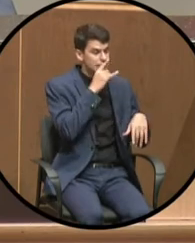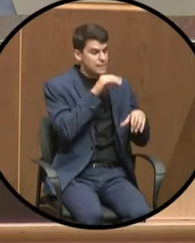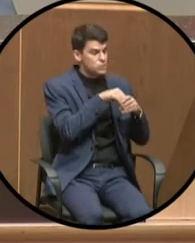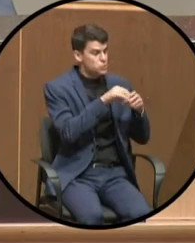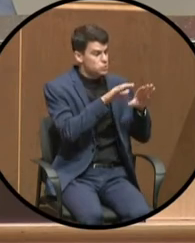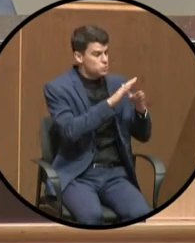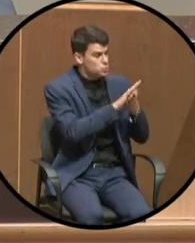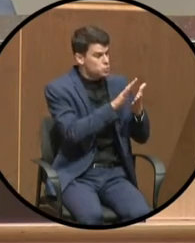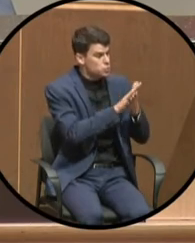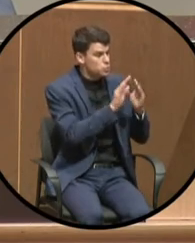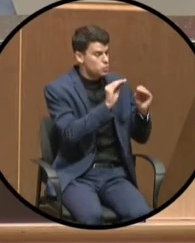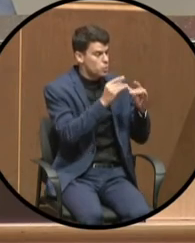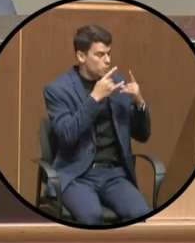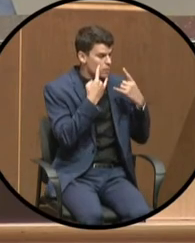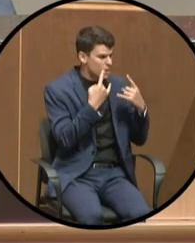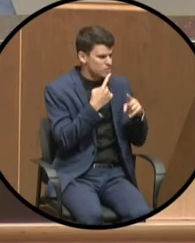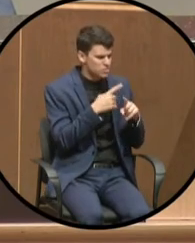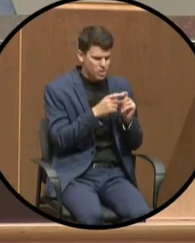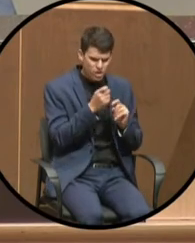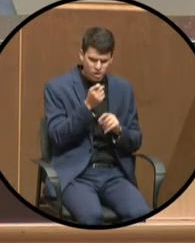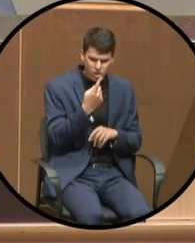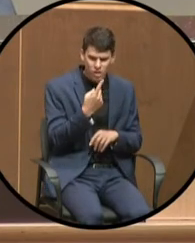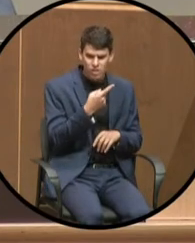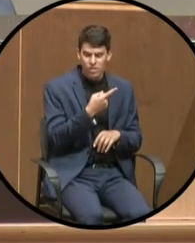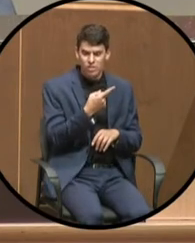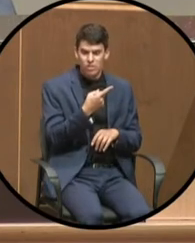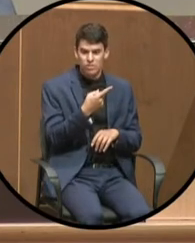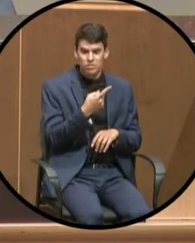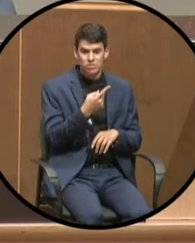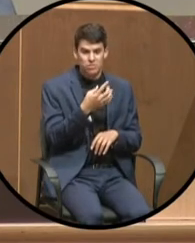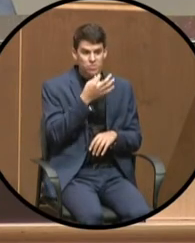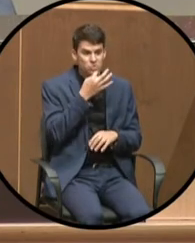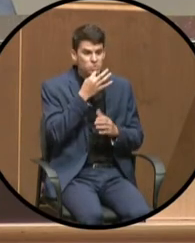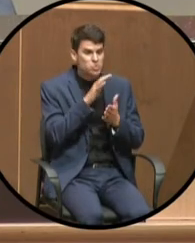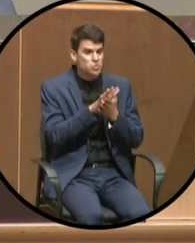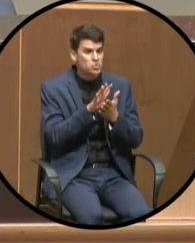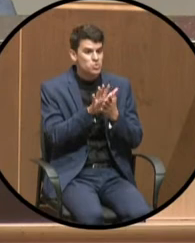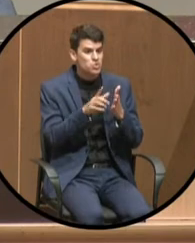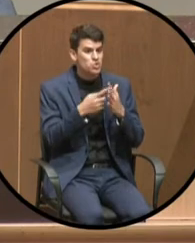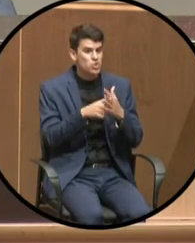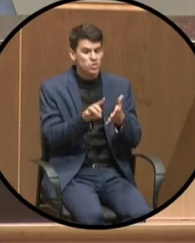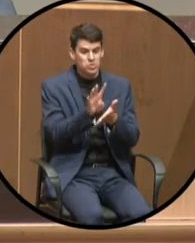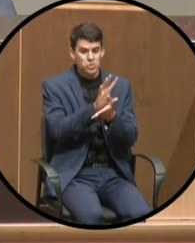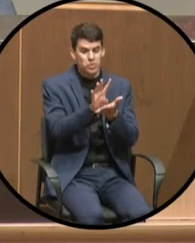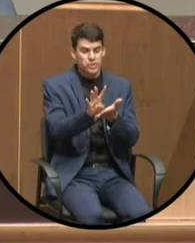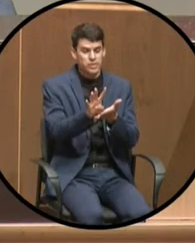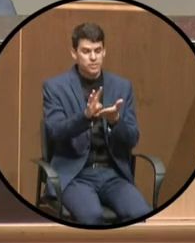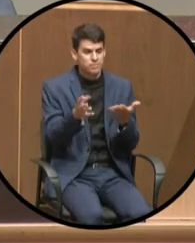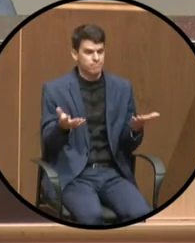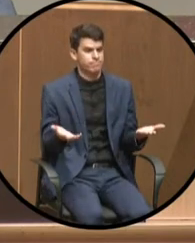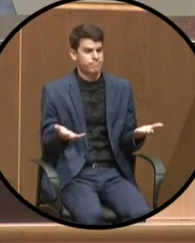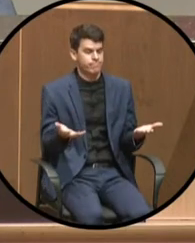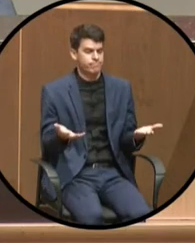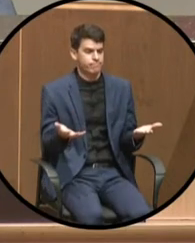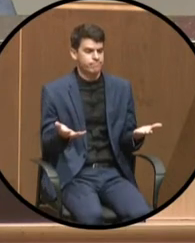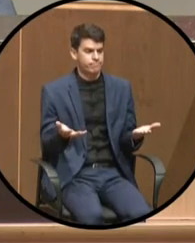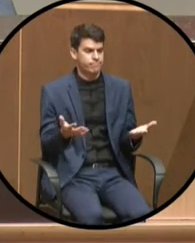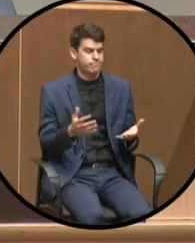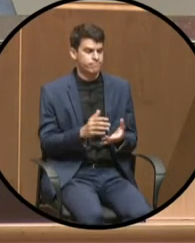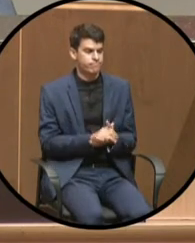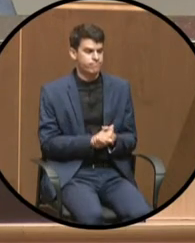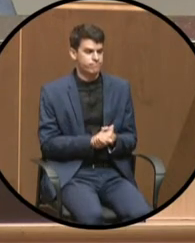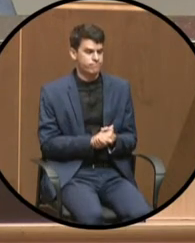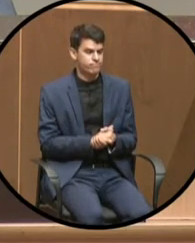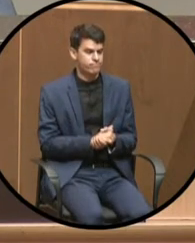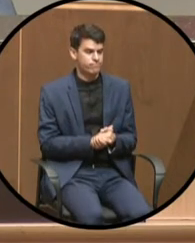unvaccinated. But it's also 4 weeks away from the beginning of the school year. And as I said, I think that